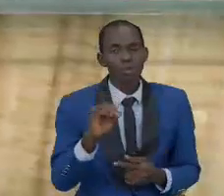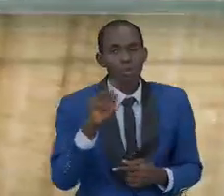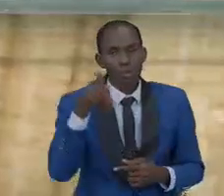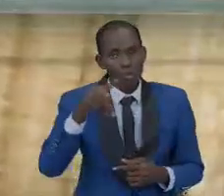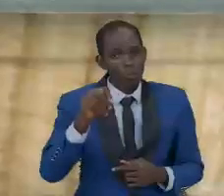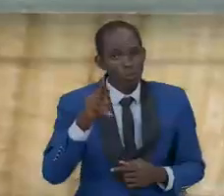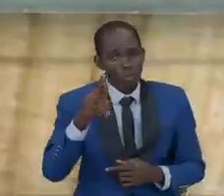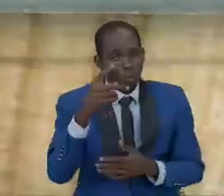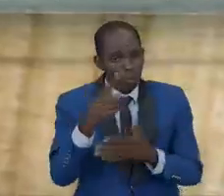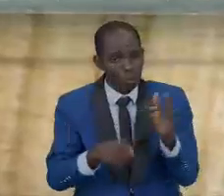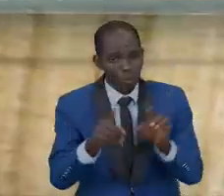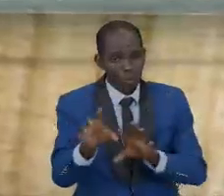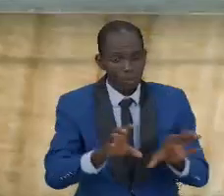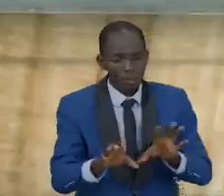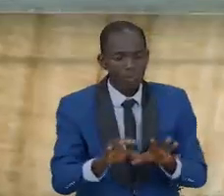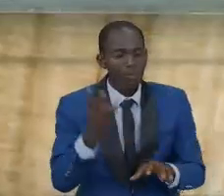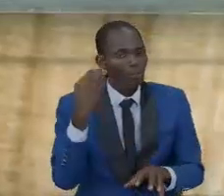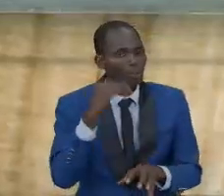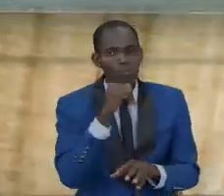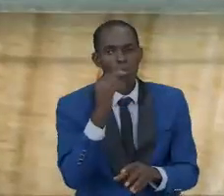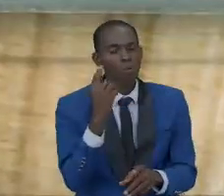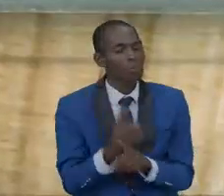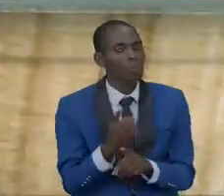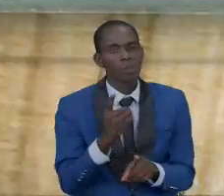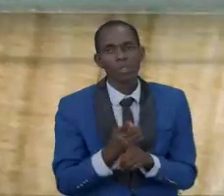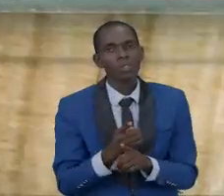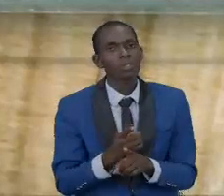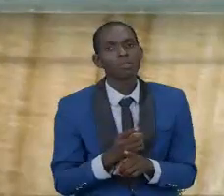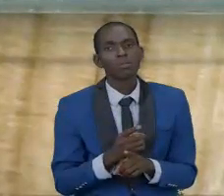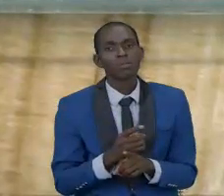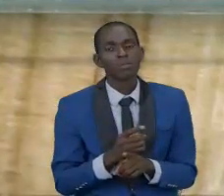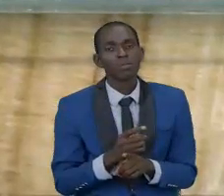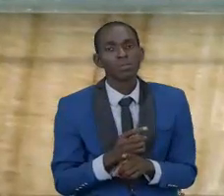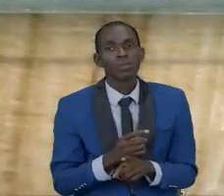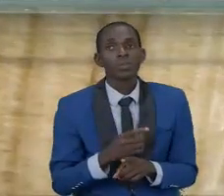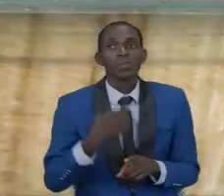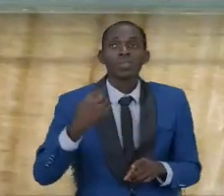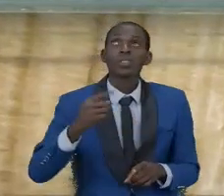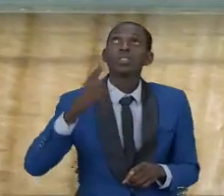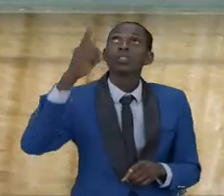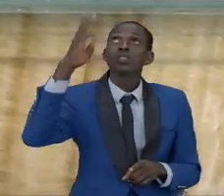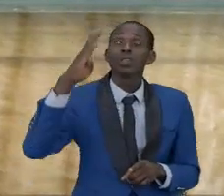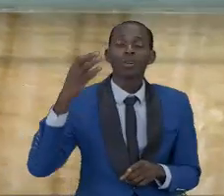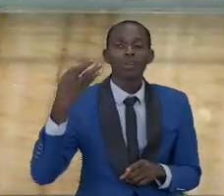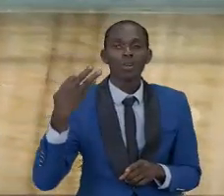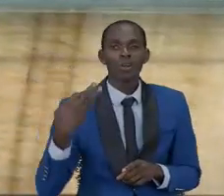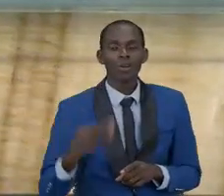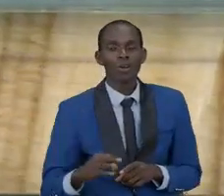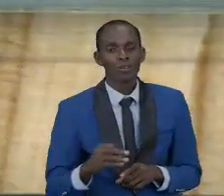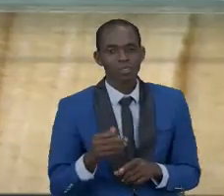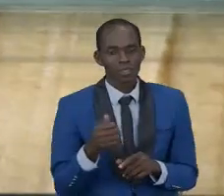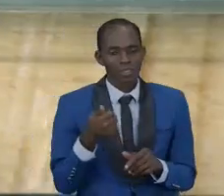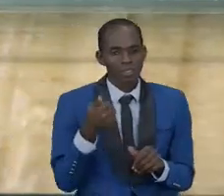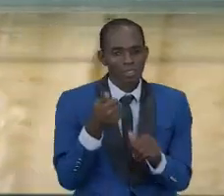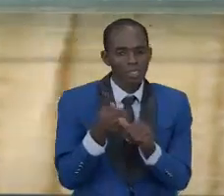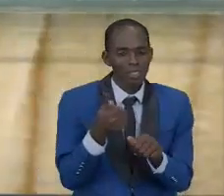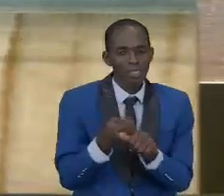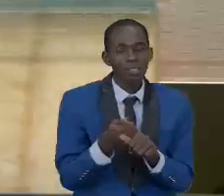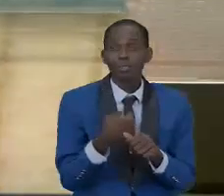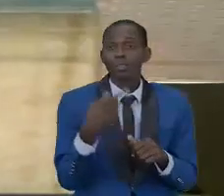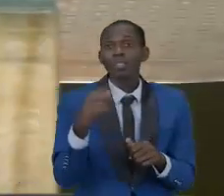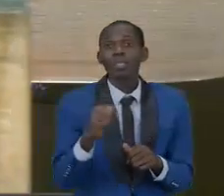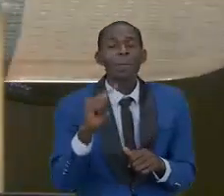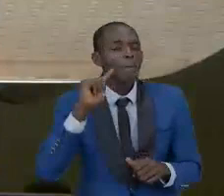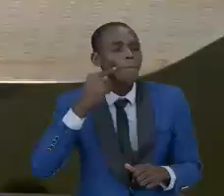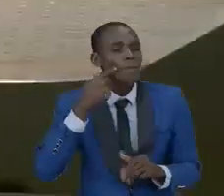dhana was not tried there's the goal of self-righteousness without Grace